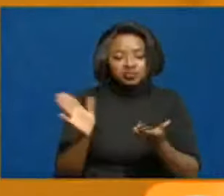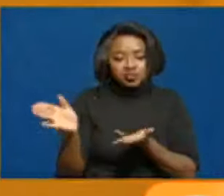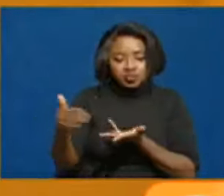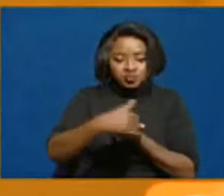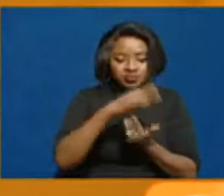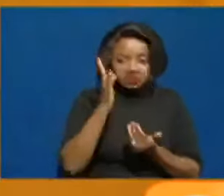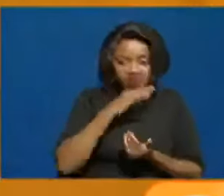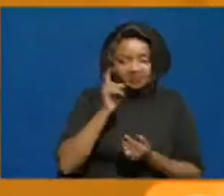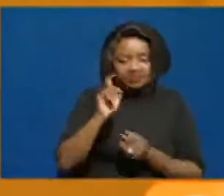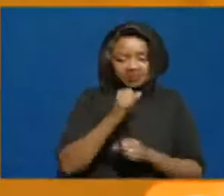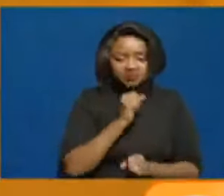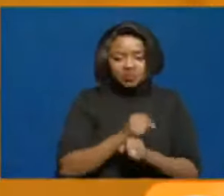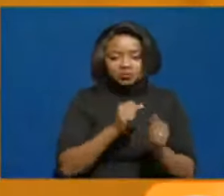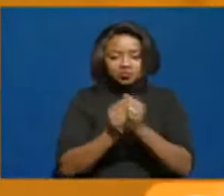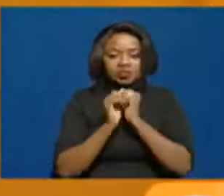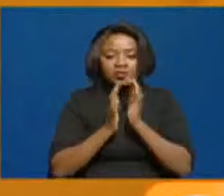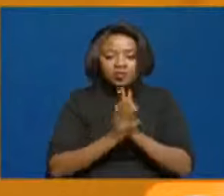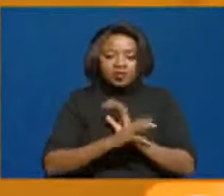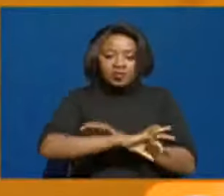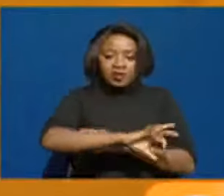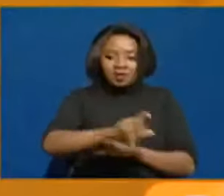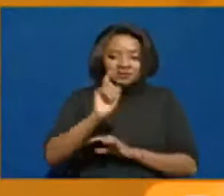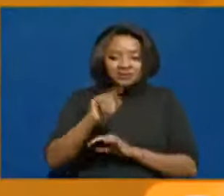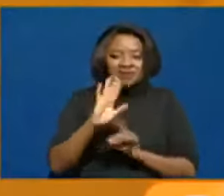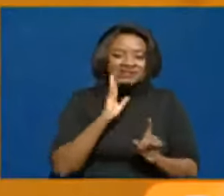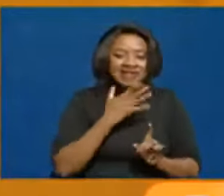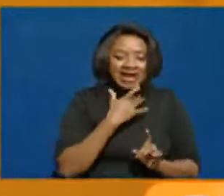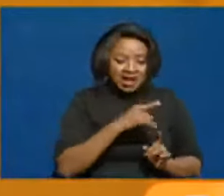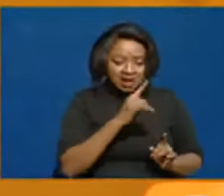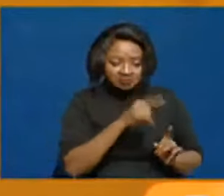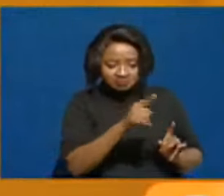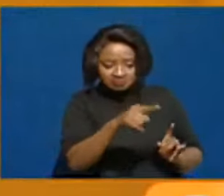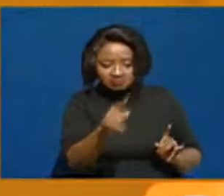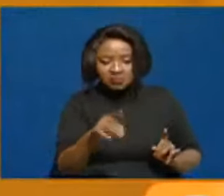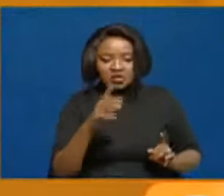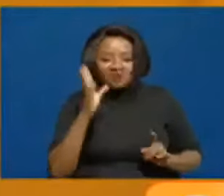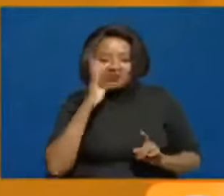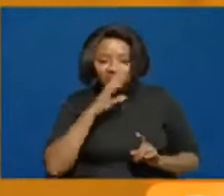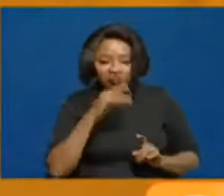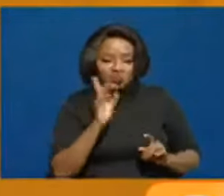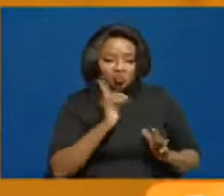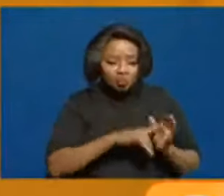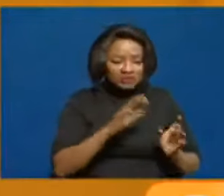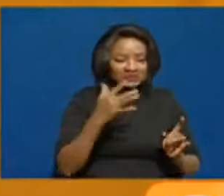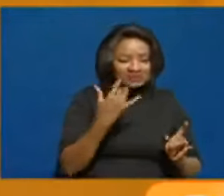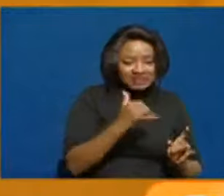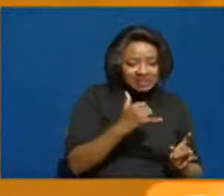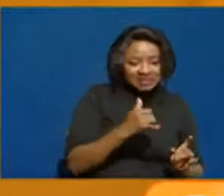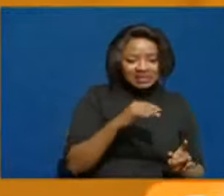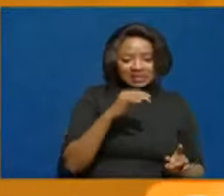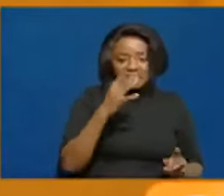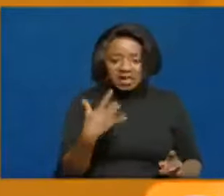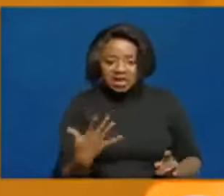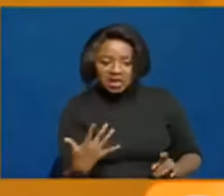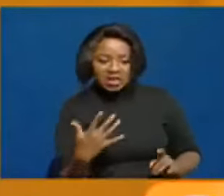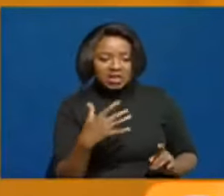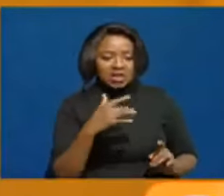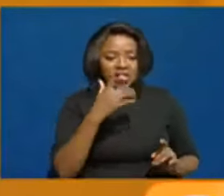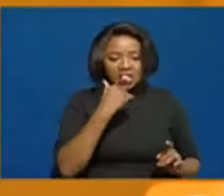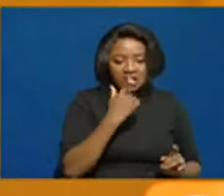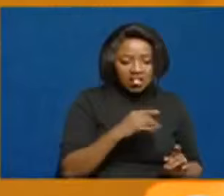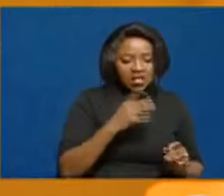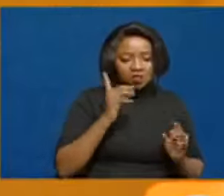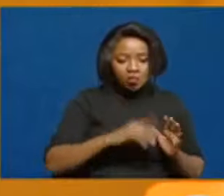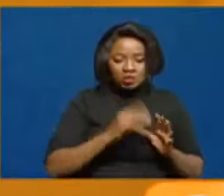they should be able to do the color coding, for example, of the bins, to know what goes into green, what goes into yellow, what goes into red. Yeah. There's also